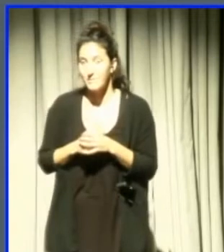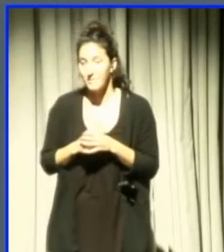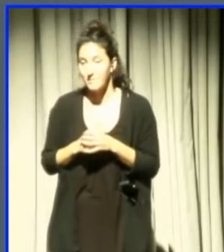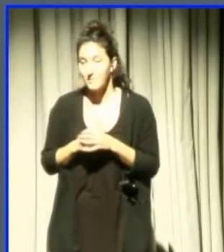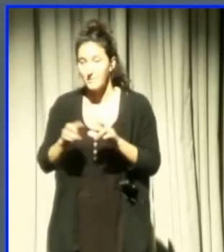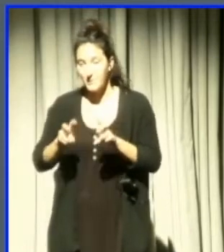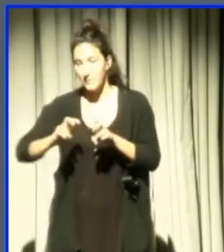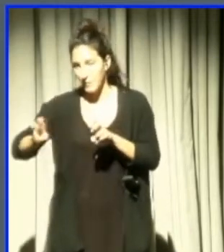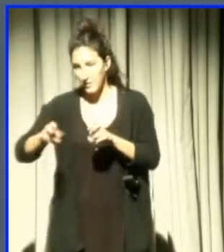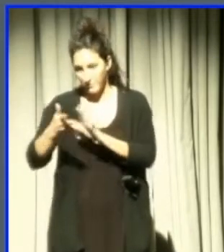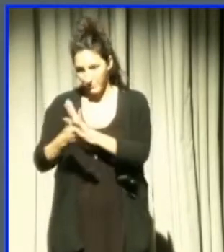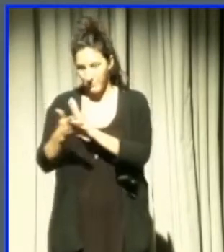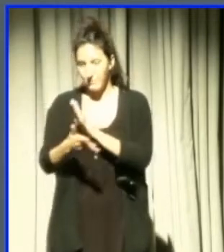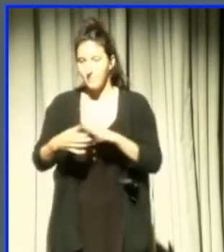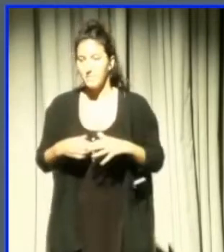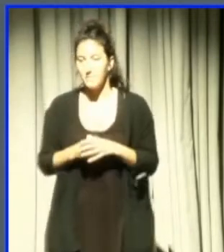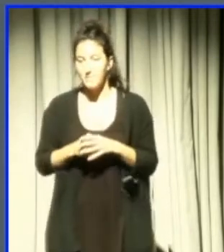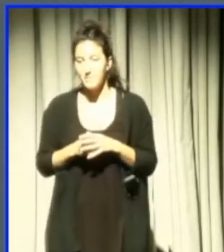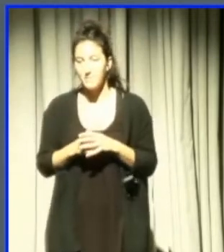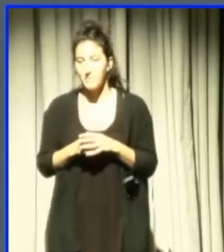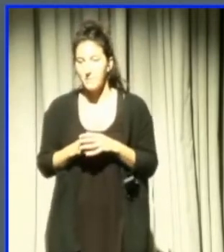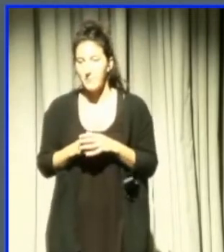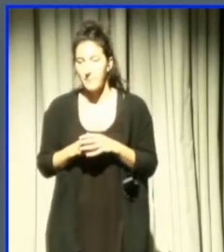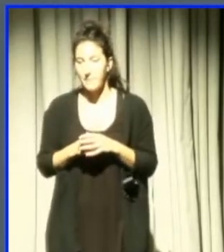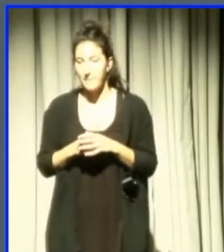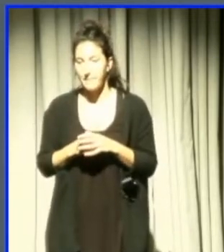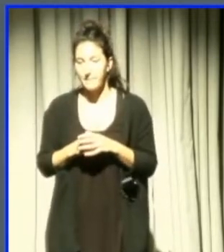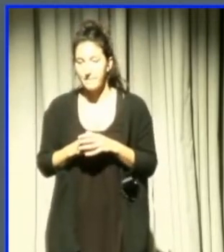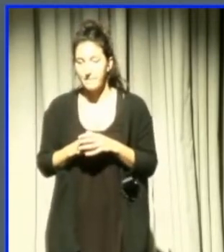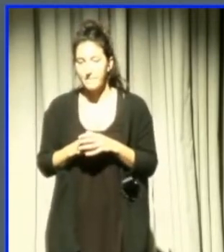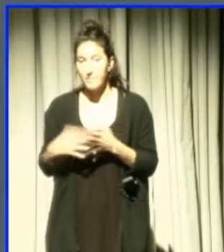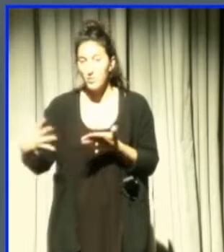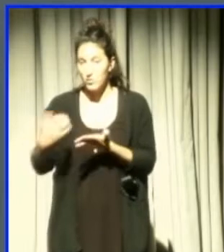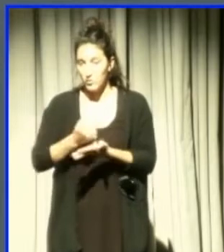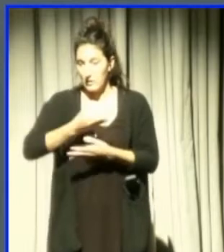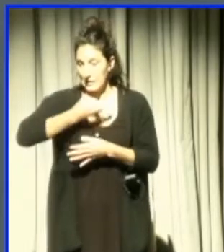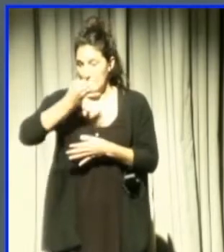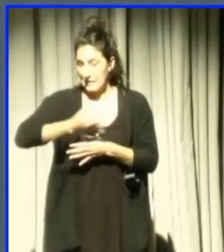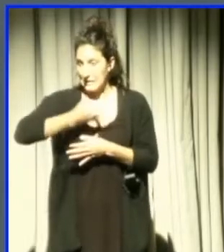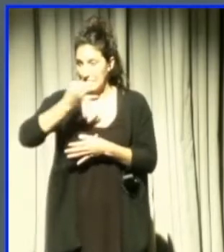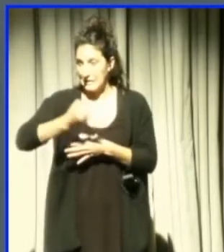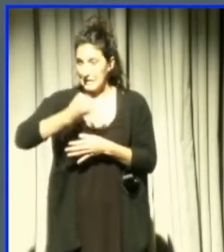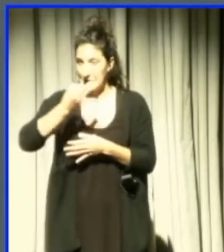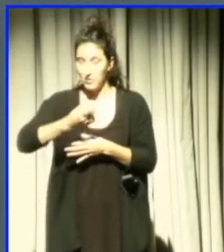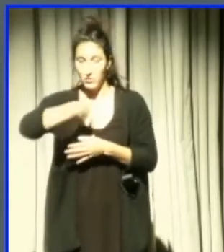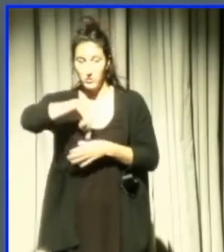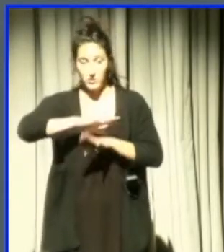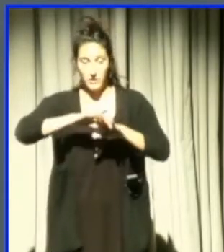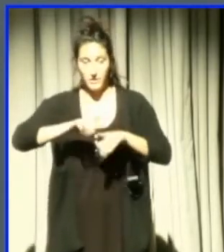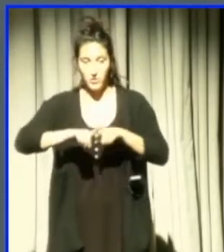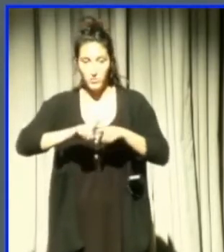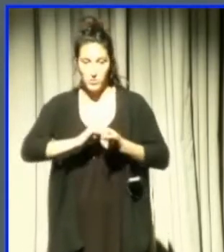So all this discourse will bring us to consider an unprecedented change in how